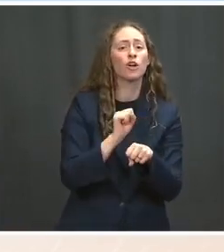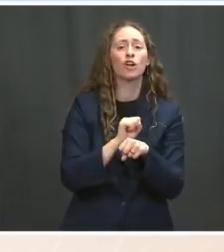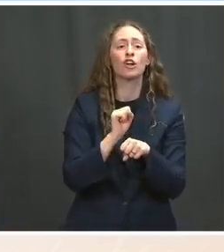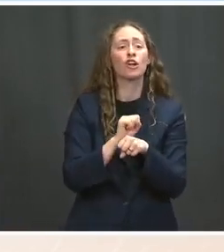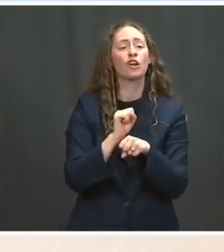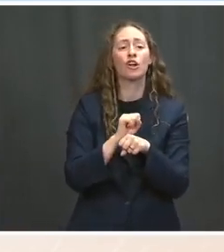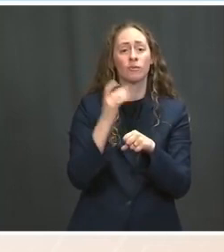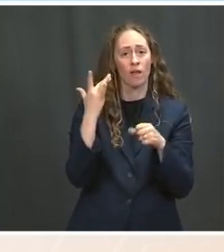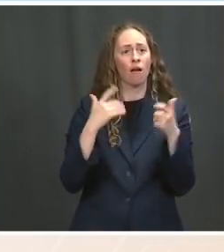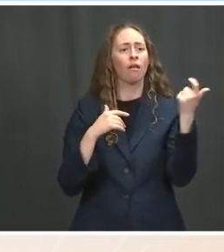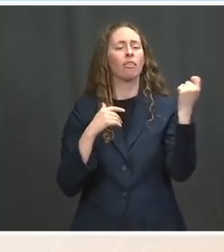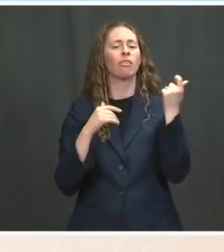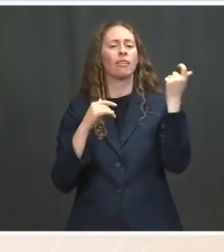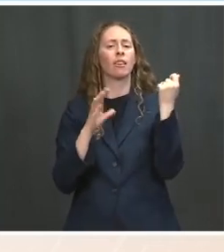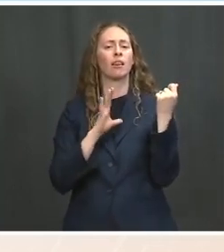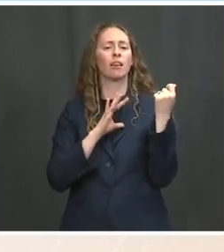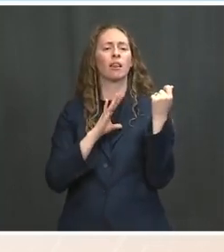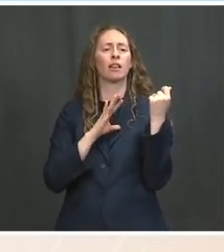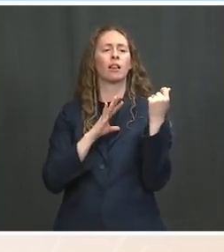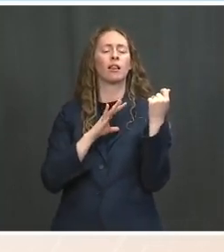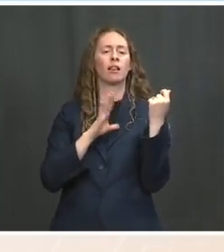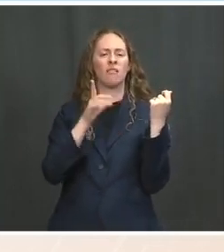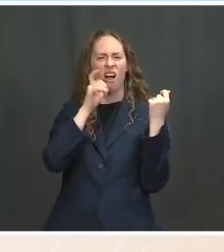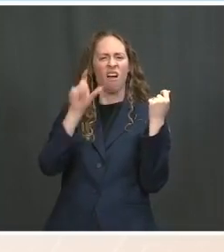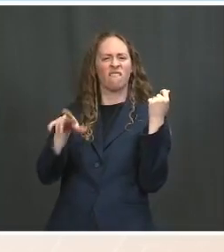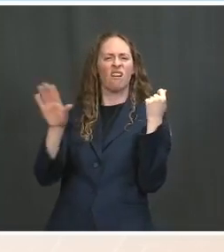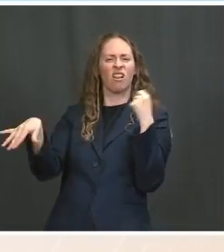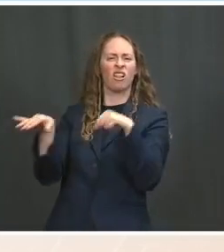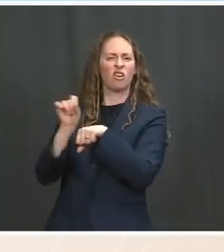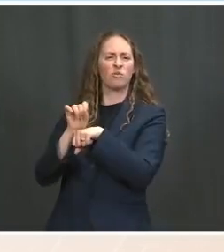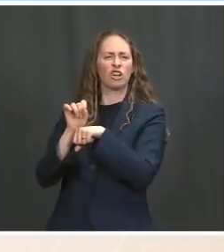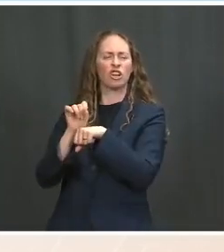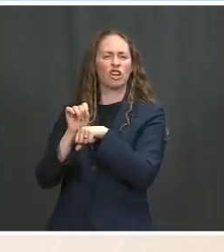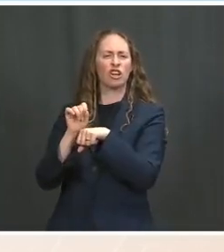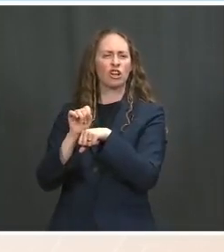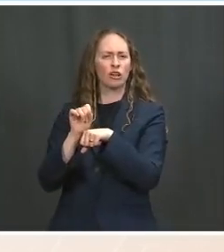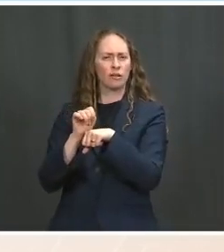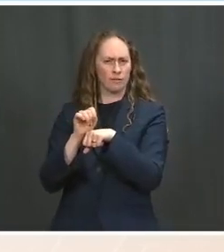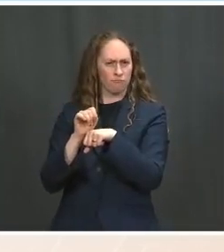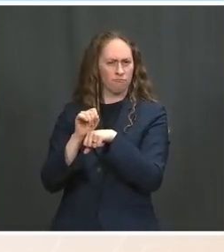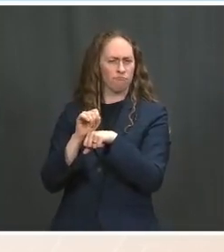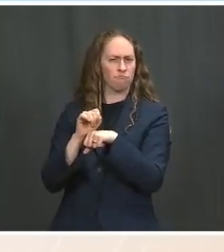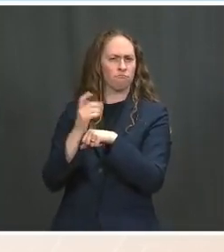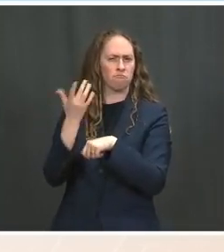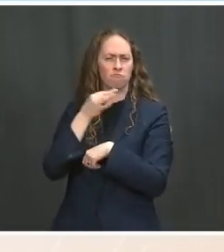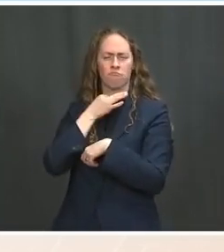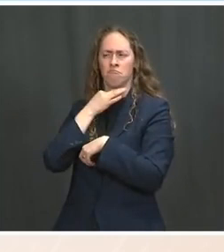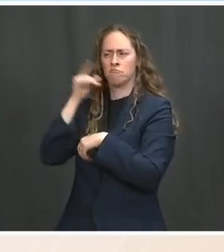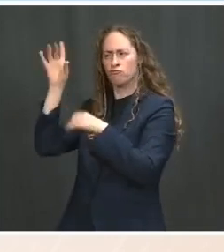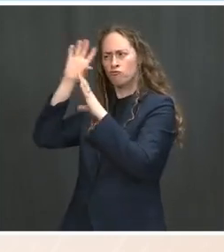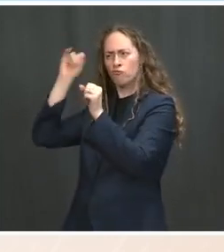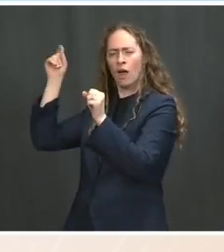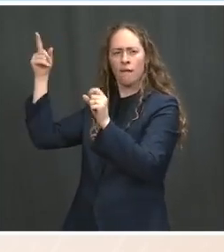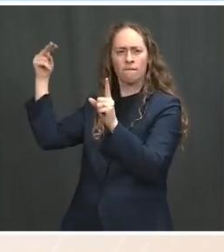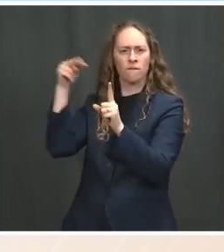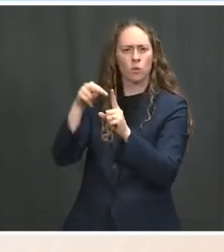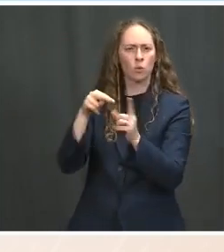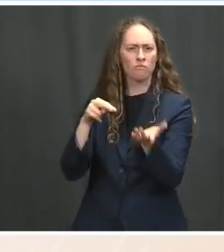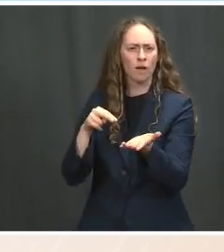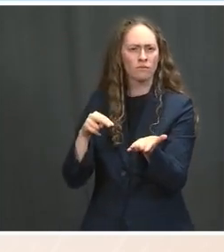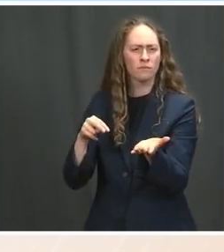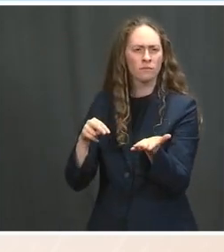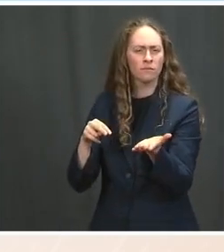followed. Has the White House done anything to instruct states to more severely enforce the rules